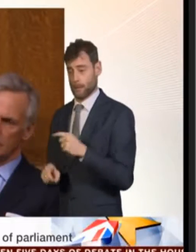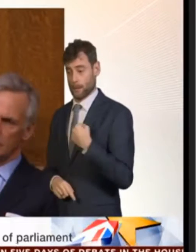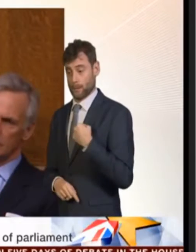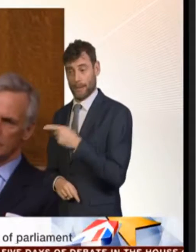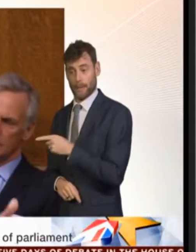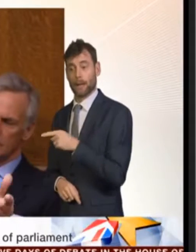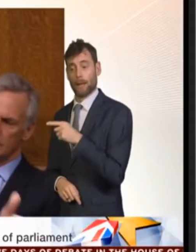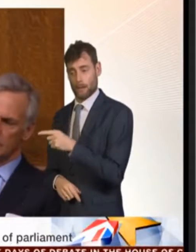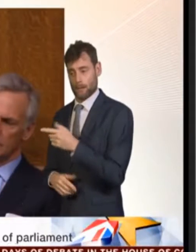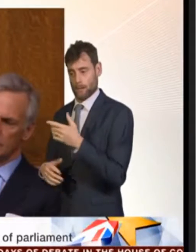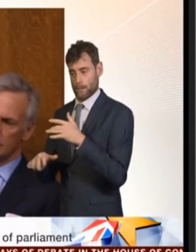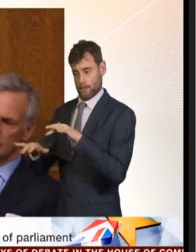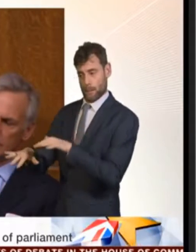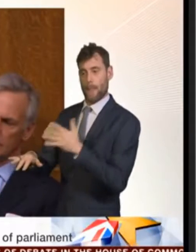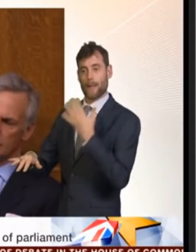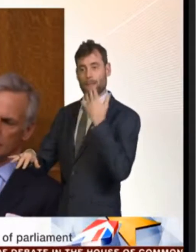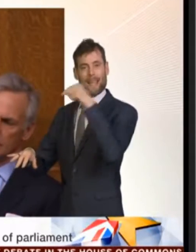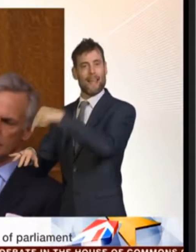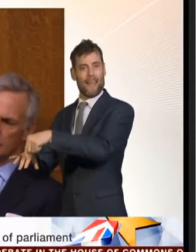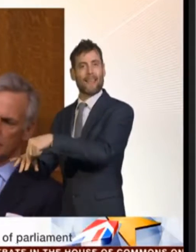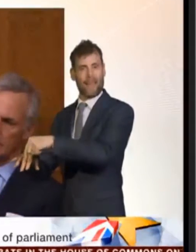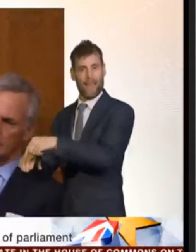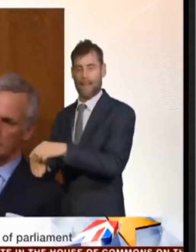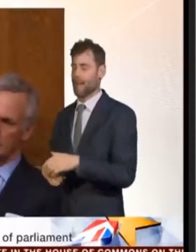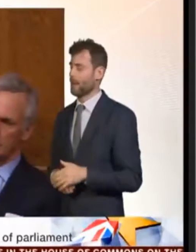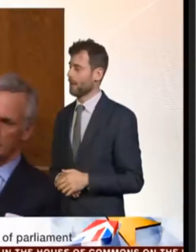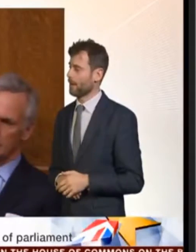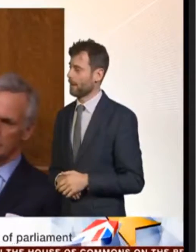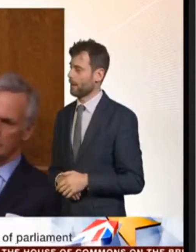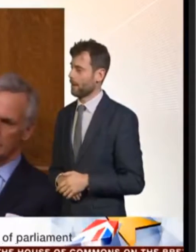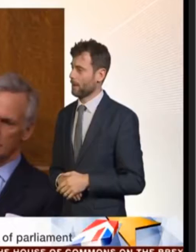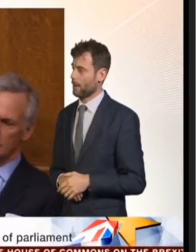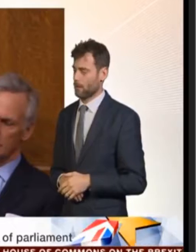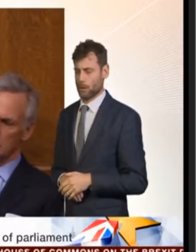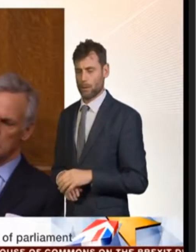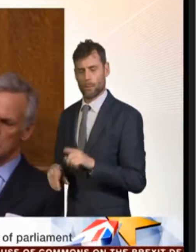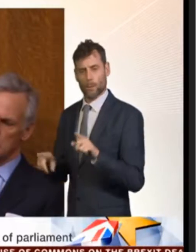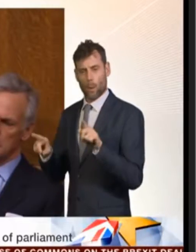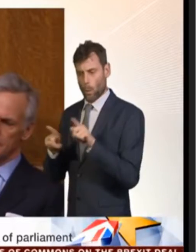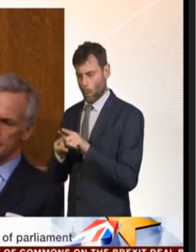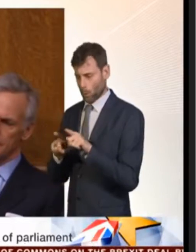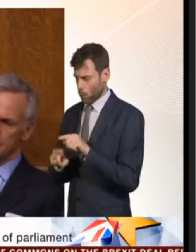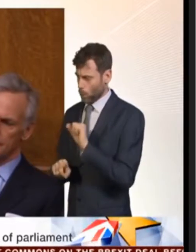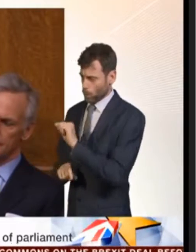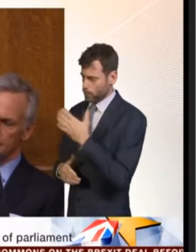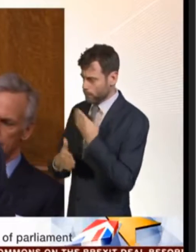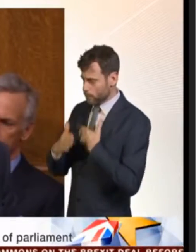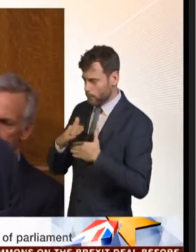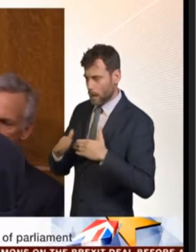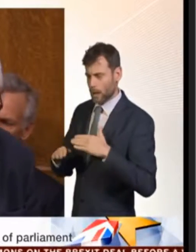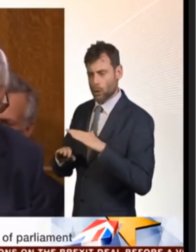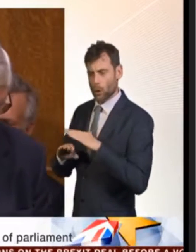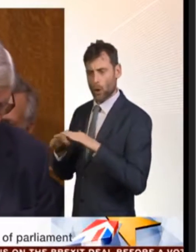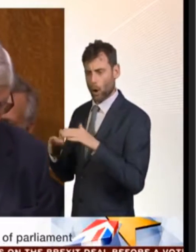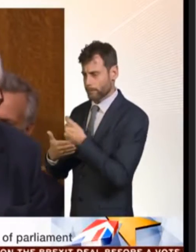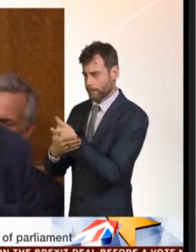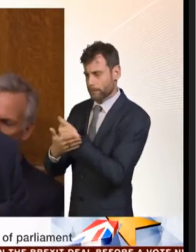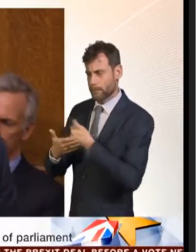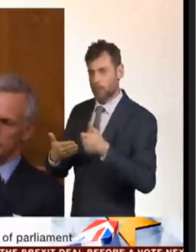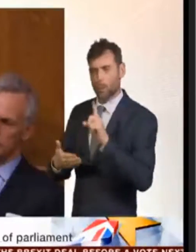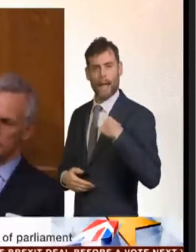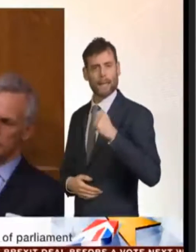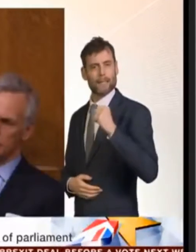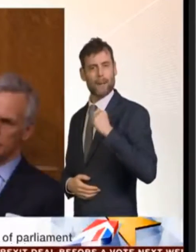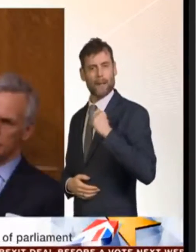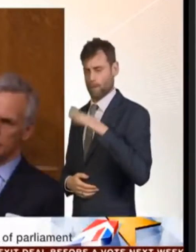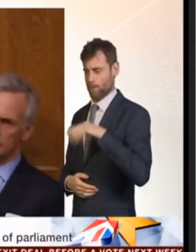first order, and furthermore to be inconsistent with what I would have expected from the legal opinion of the Attorney General.